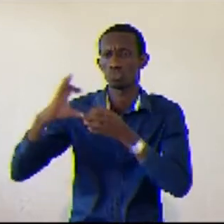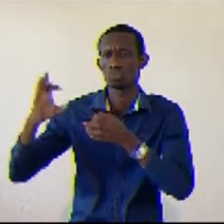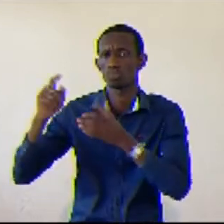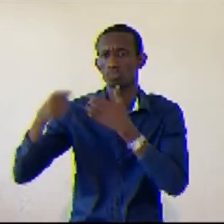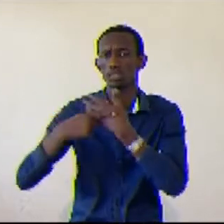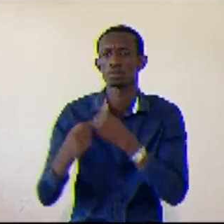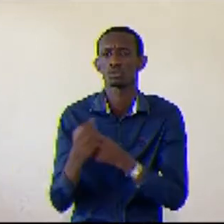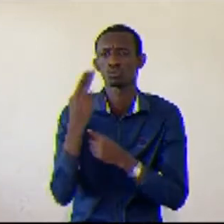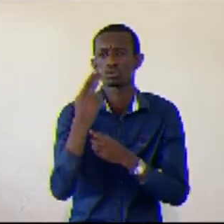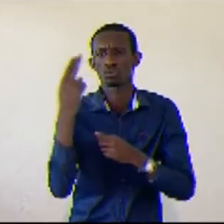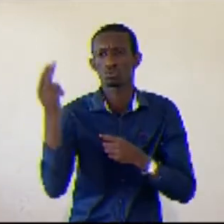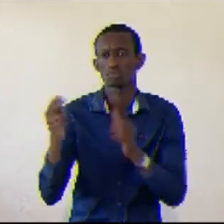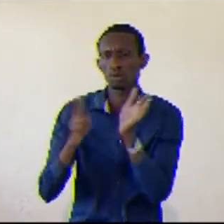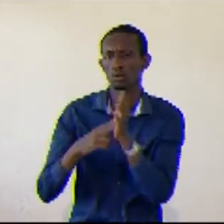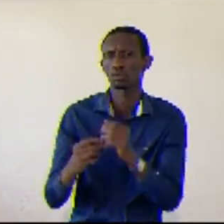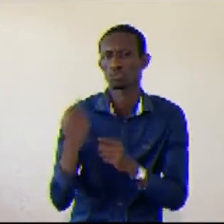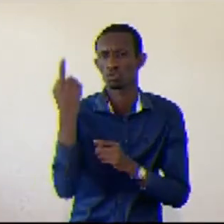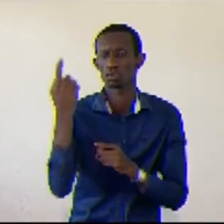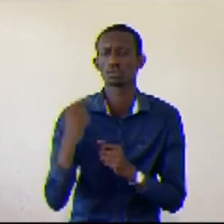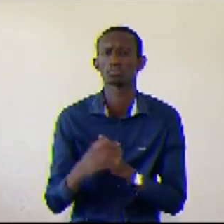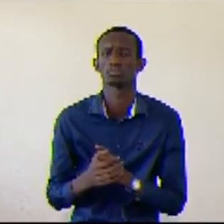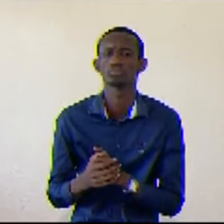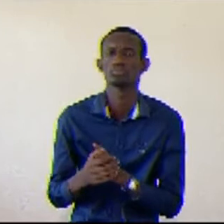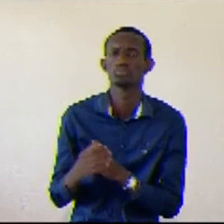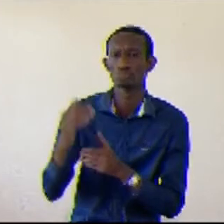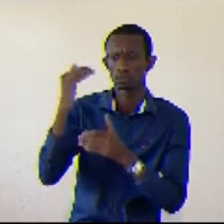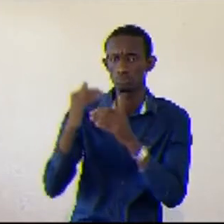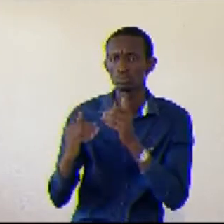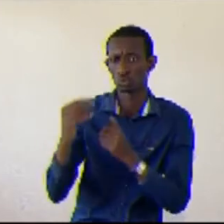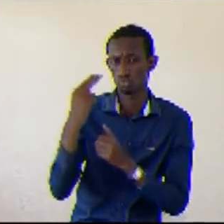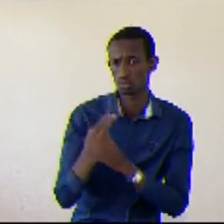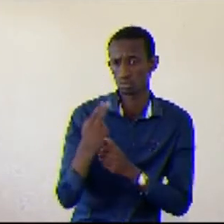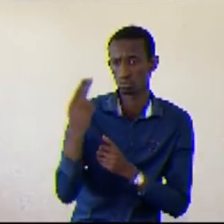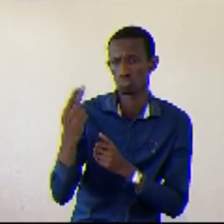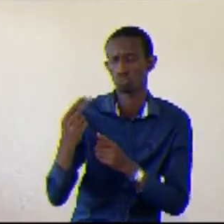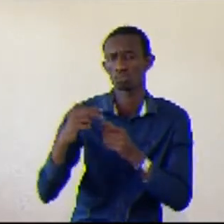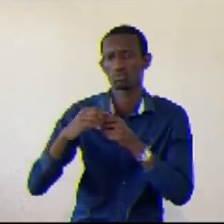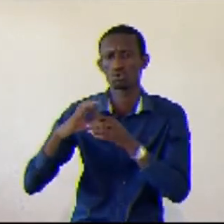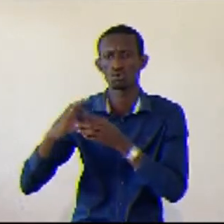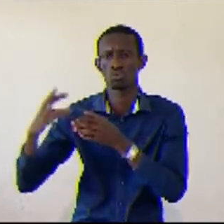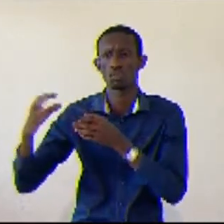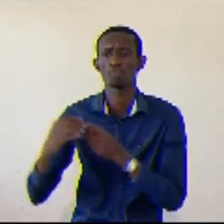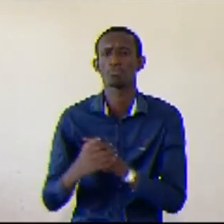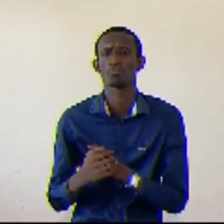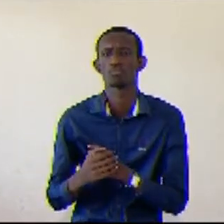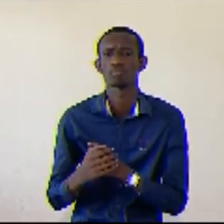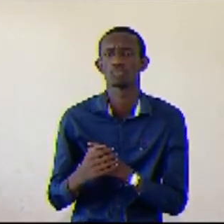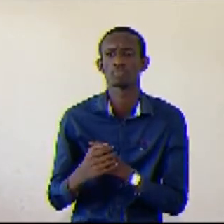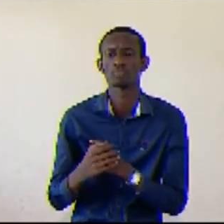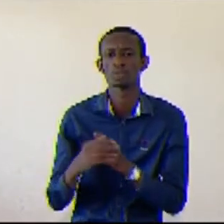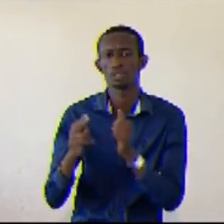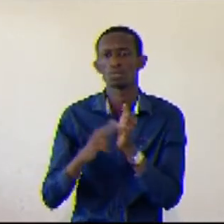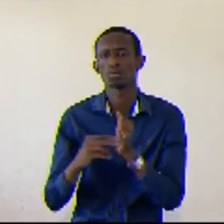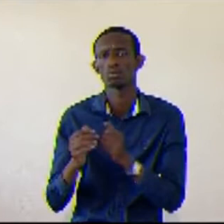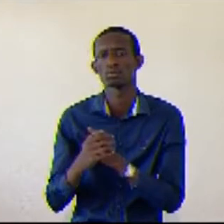22, which is equal to 1. 22 alpha equals 1 plus 22 is 23. Means that